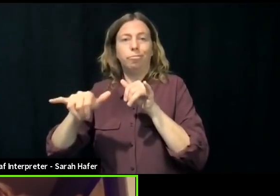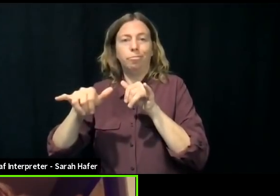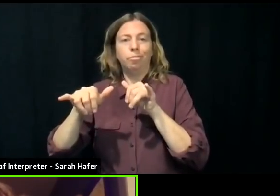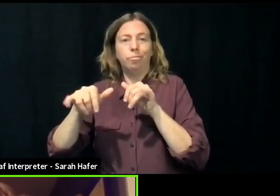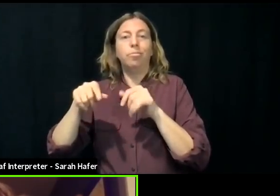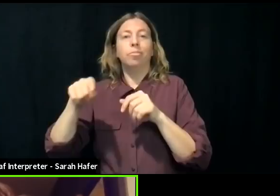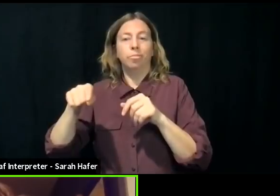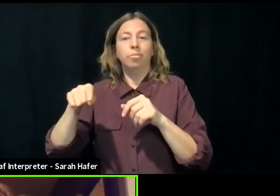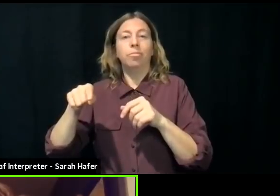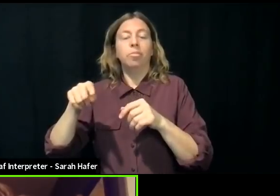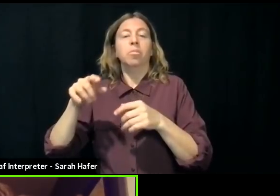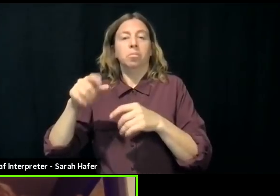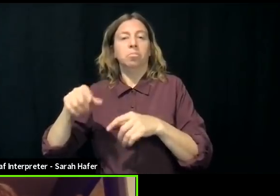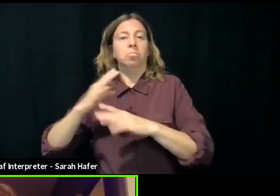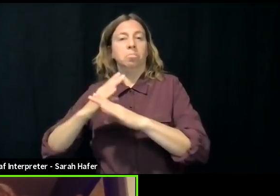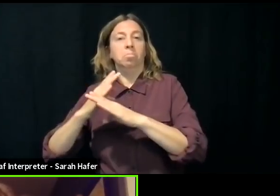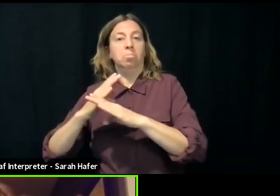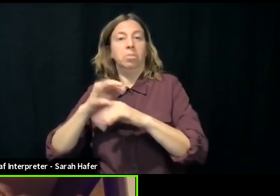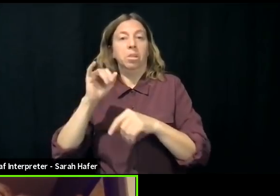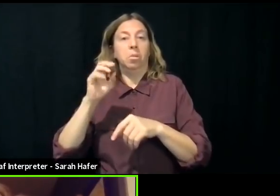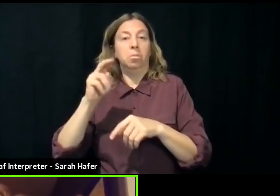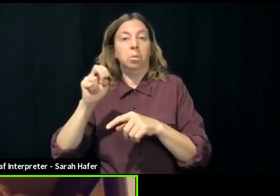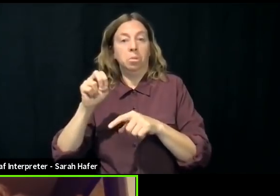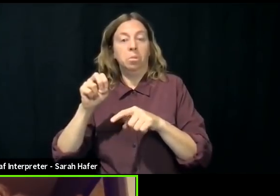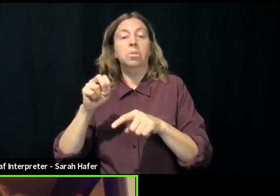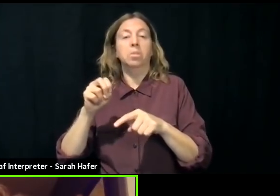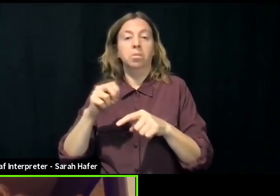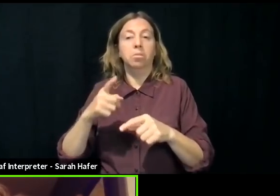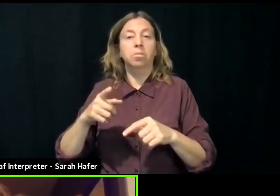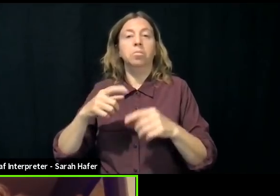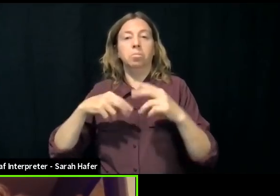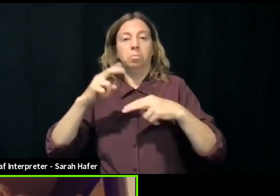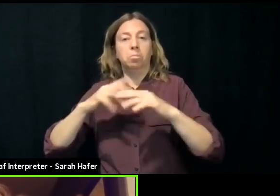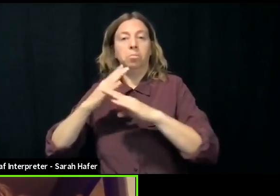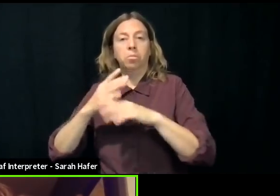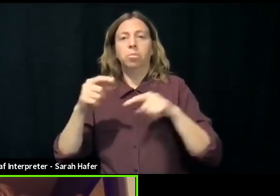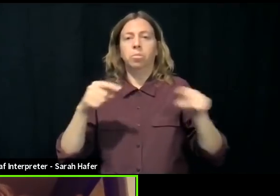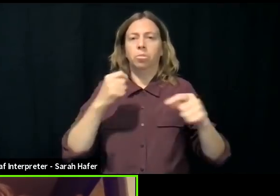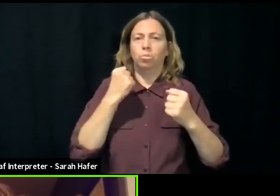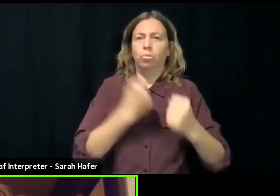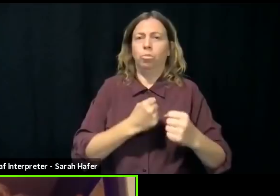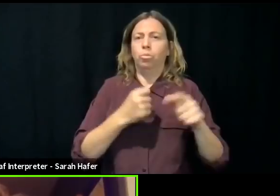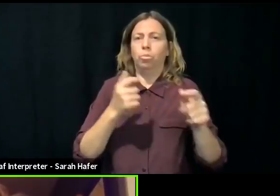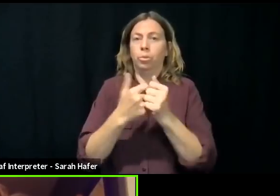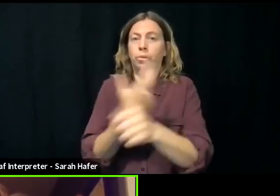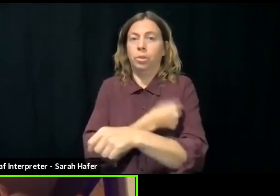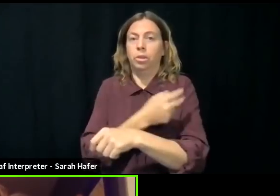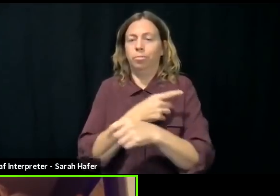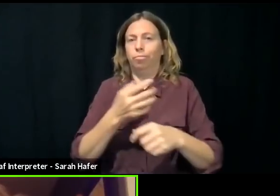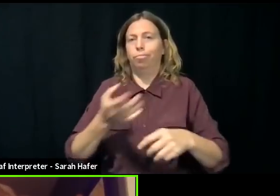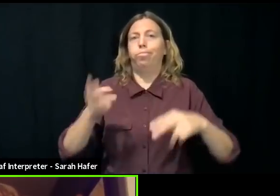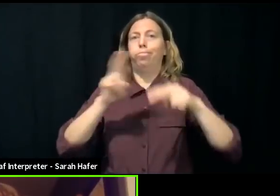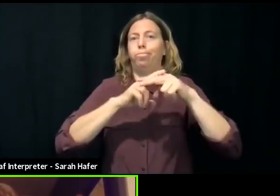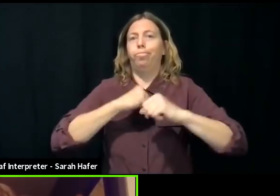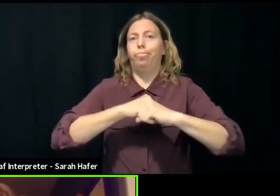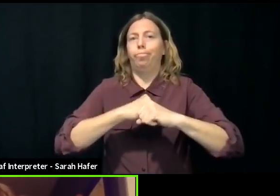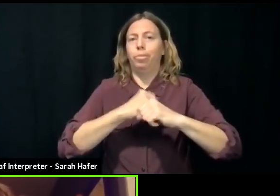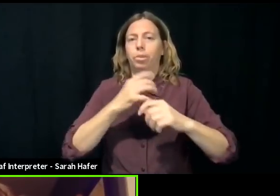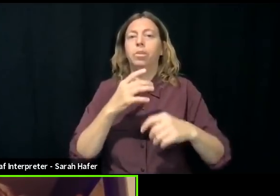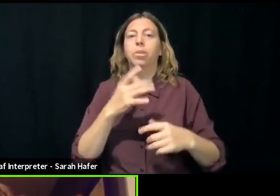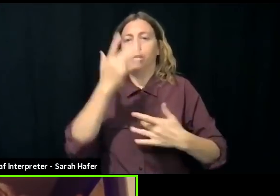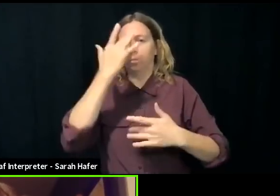not been fully vaccinated. It is also unknown how long that protection will last. So people who have recovered from the disease, while they